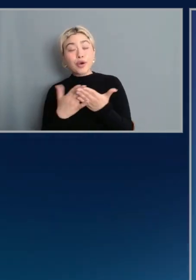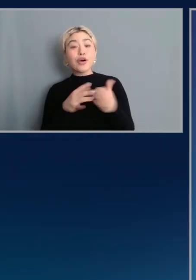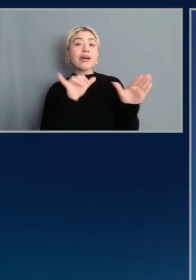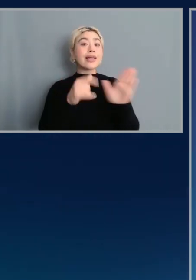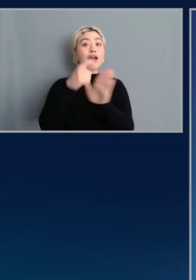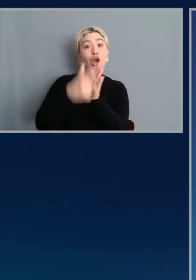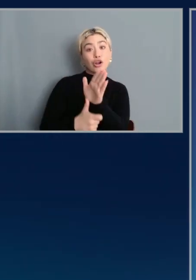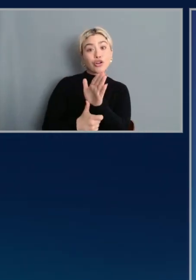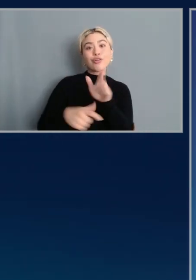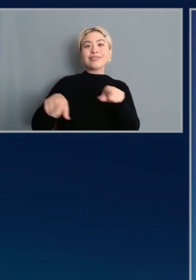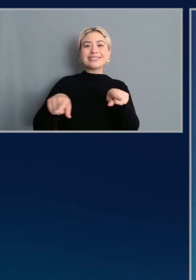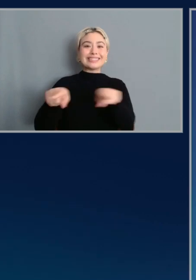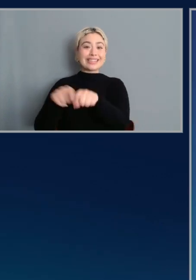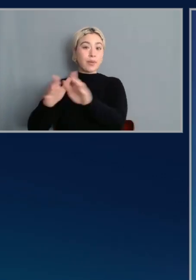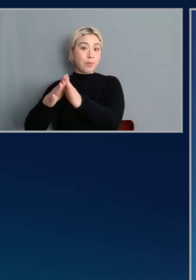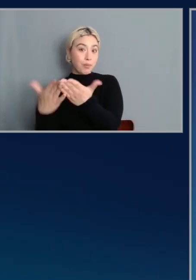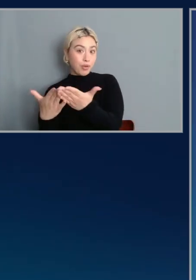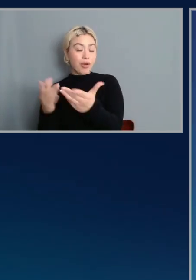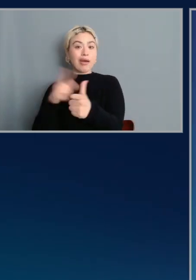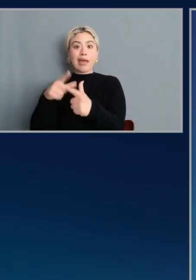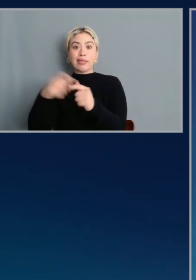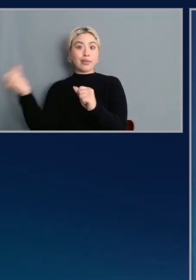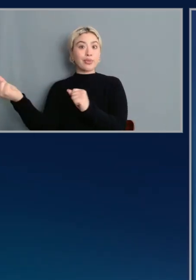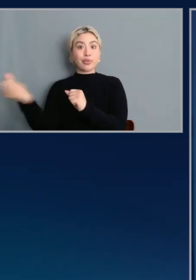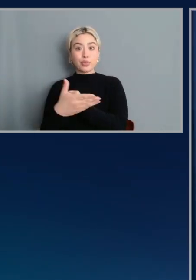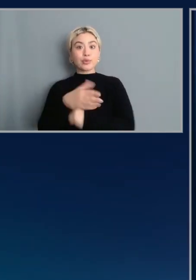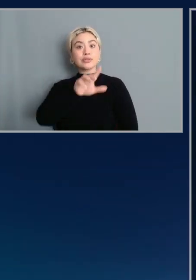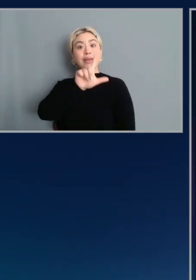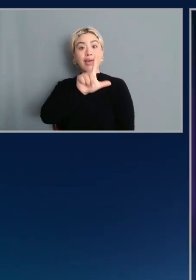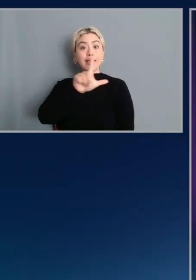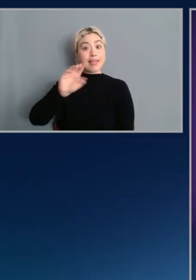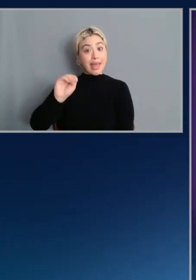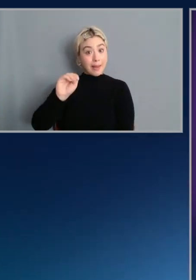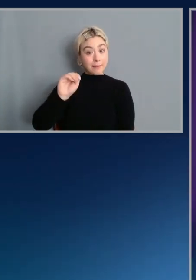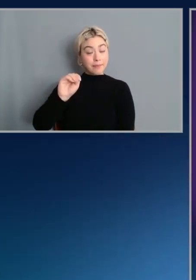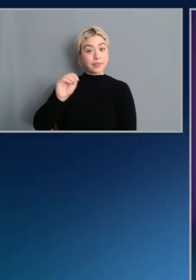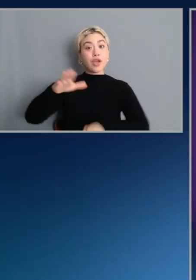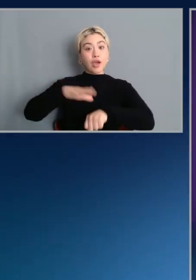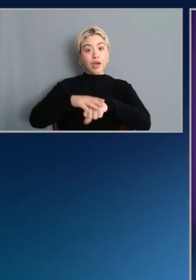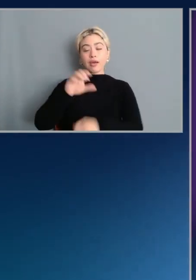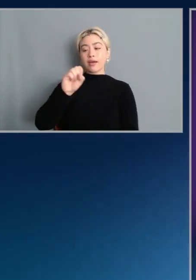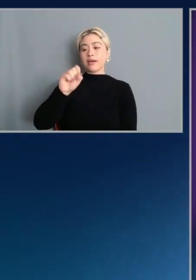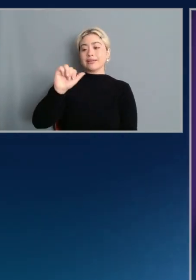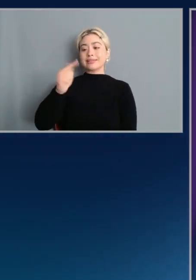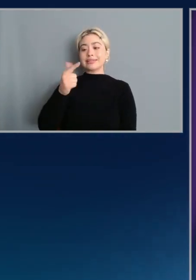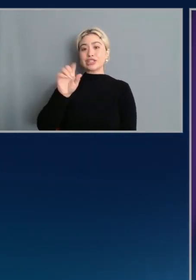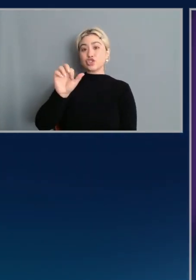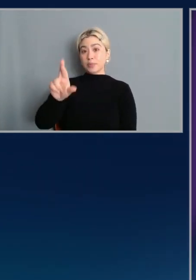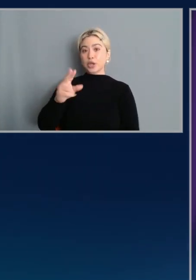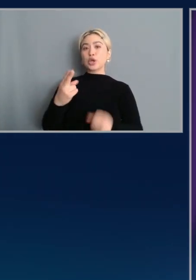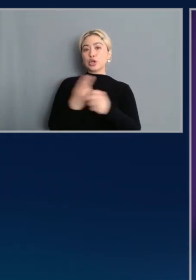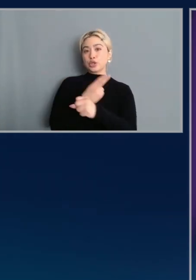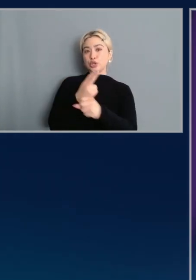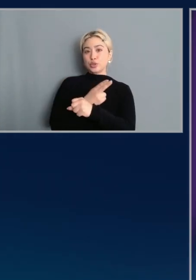novel, and then you throw that into your large language model on SageMaker using